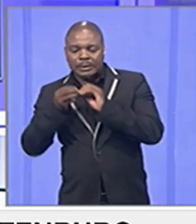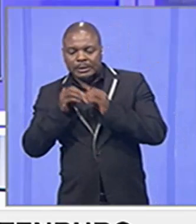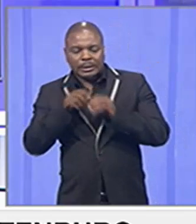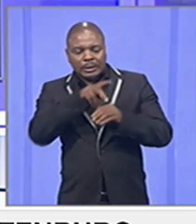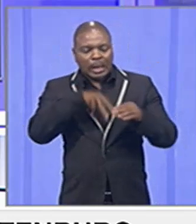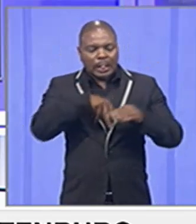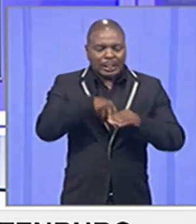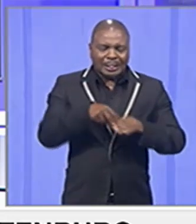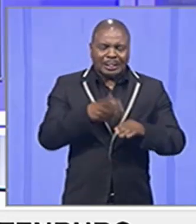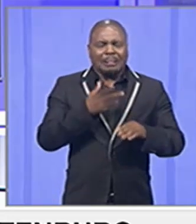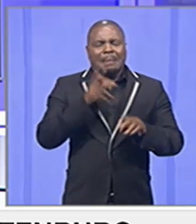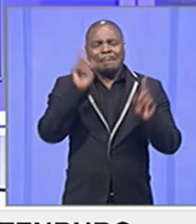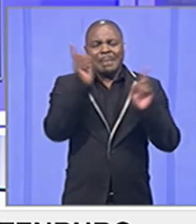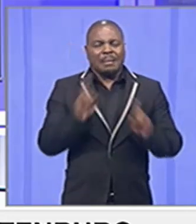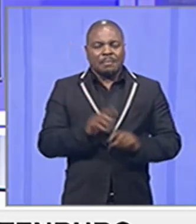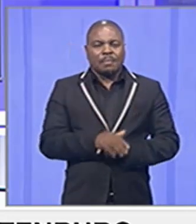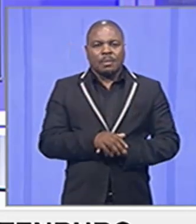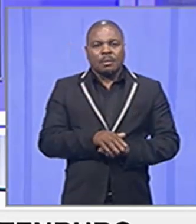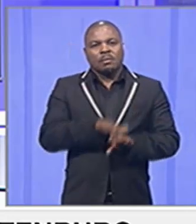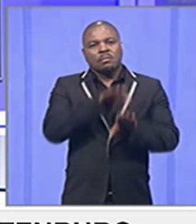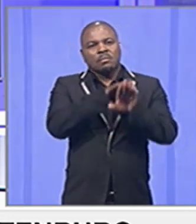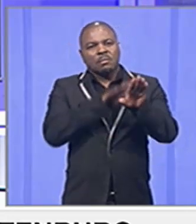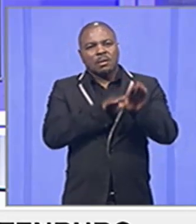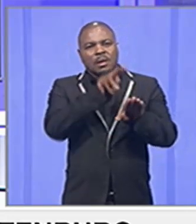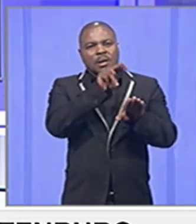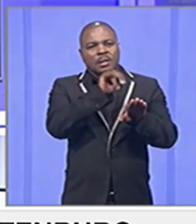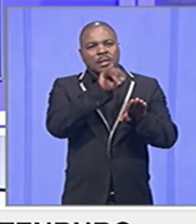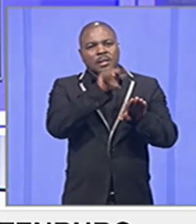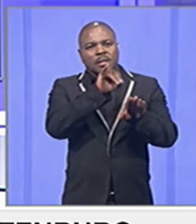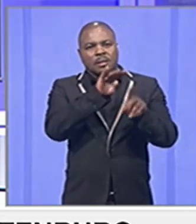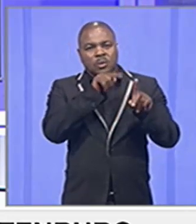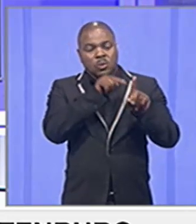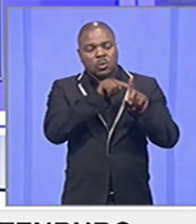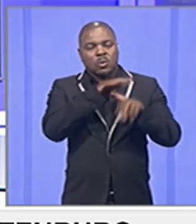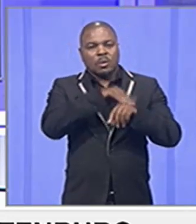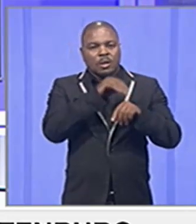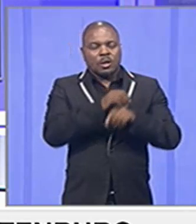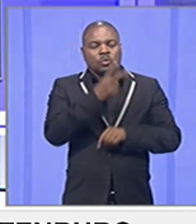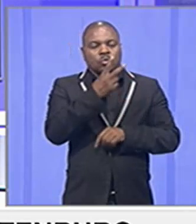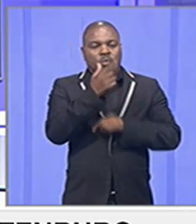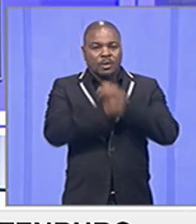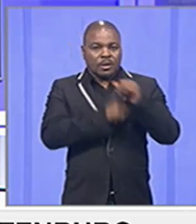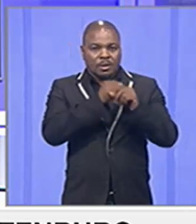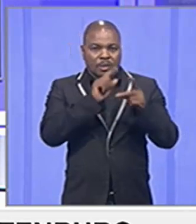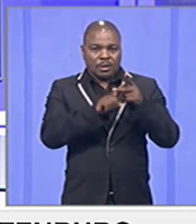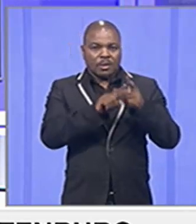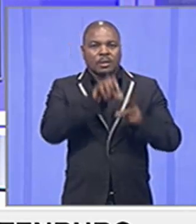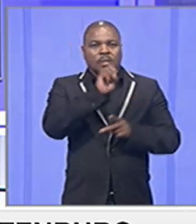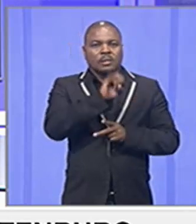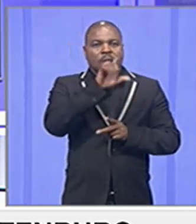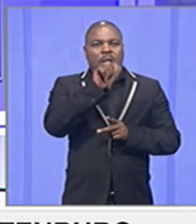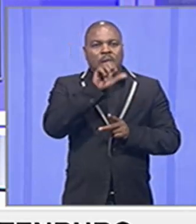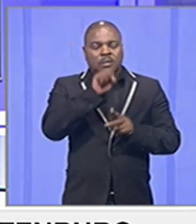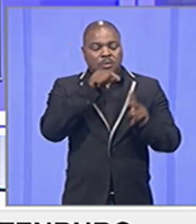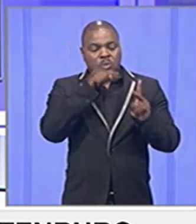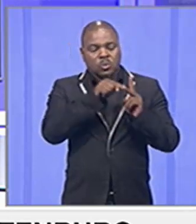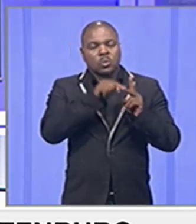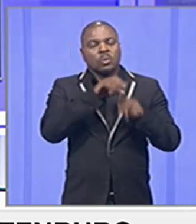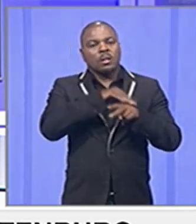molaong. Bahlatamani Nini Boysen wa mengwaga e 27 le Silas Boysen wa mengwaga